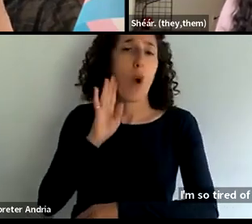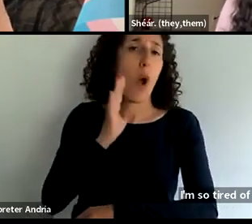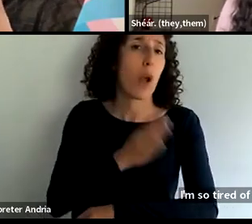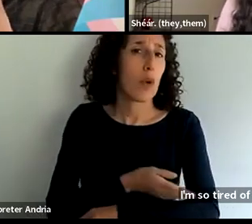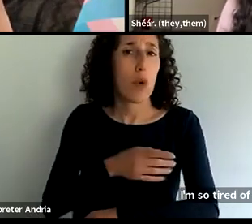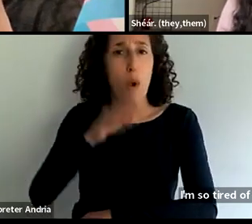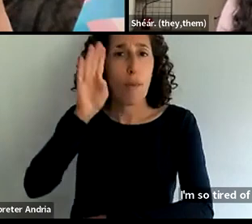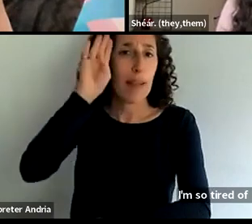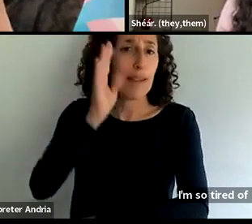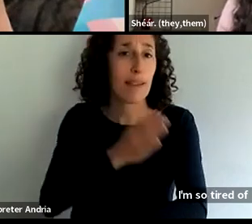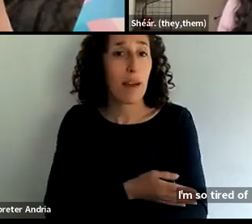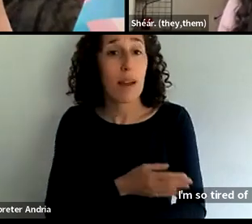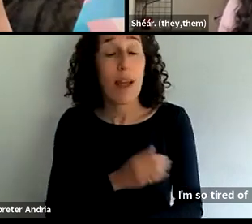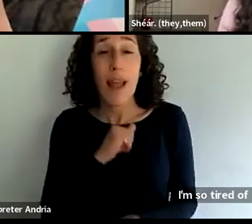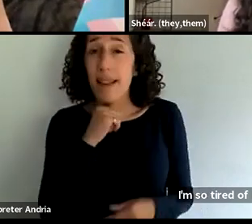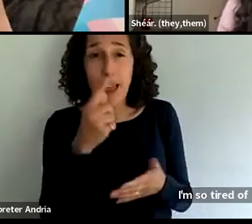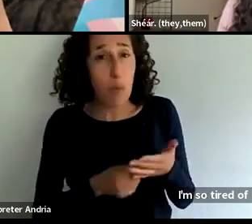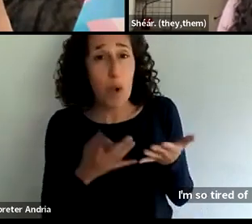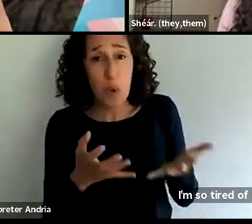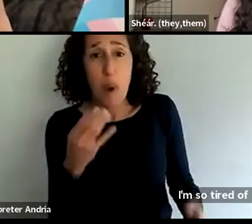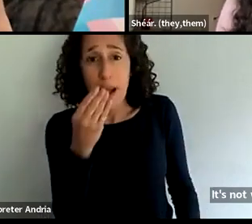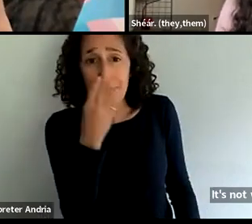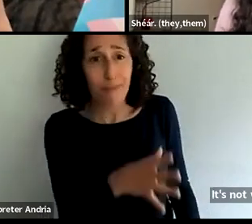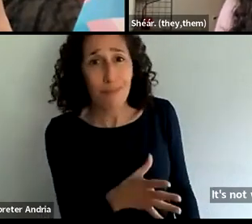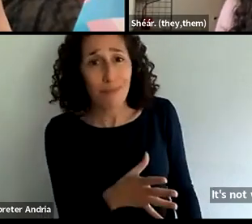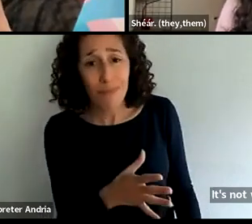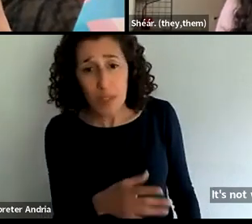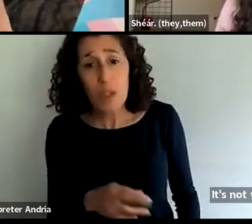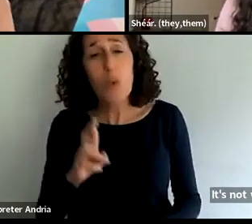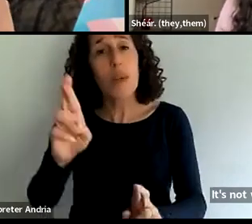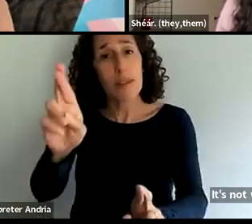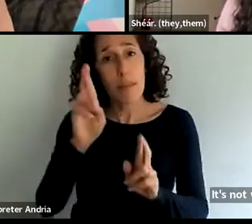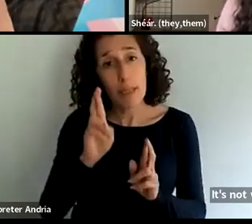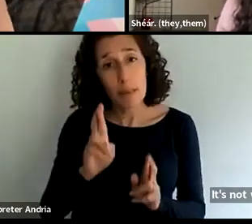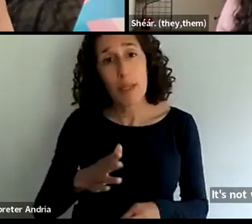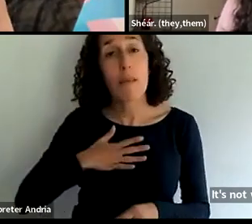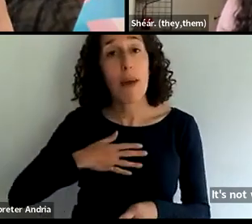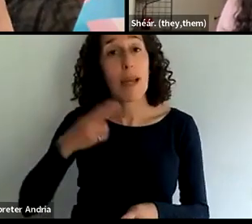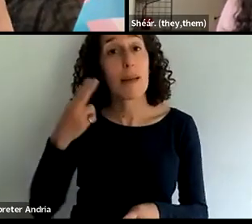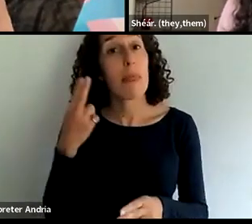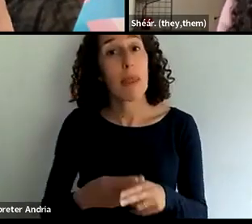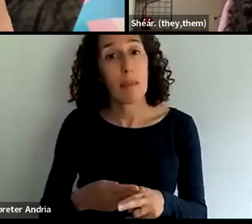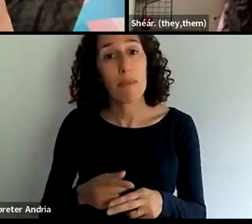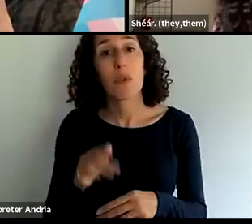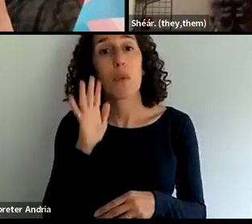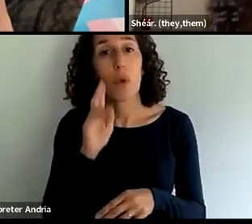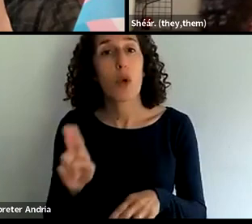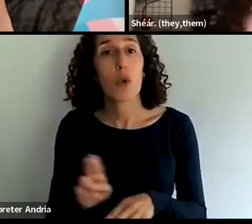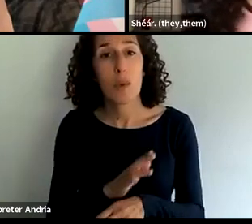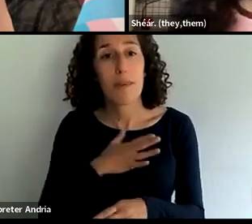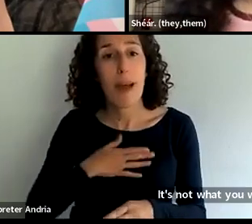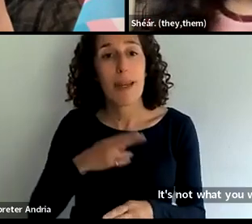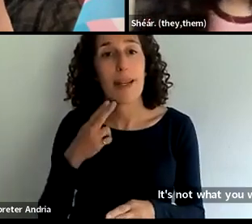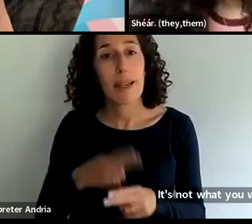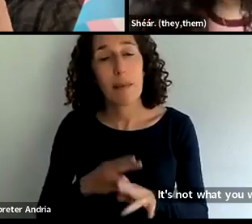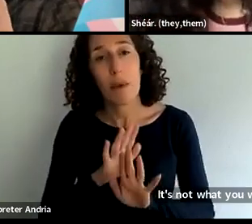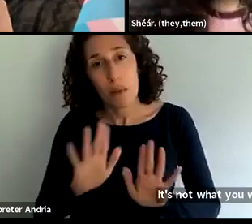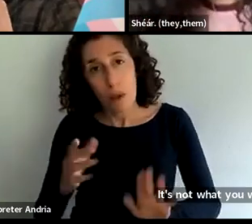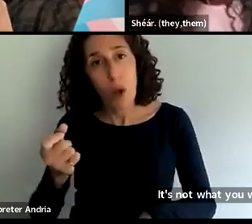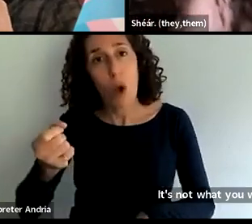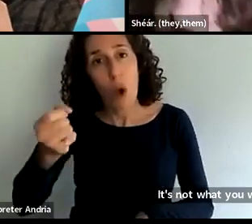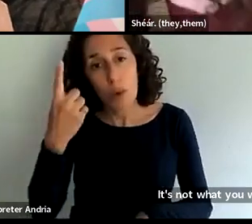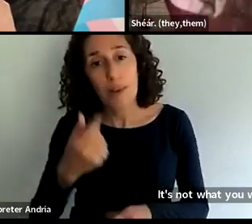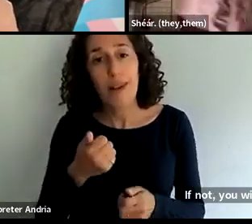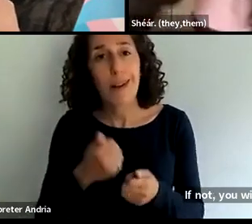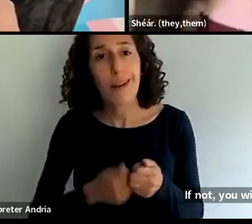Respect me, pronoun, and name. If not, you will lose me entirely. Understand, every